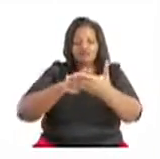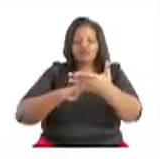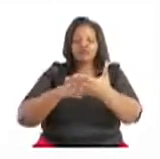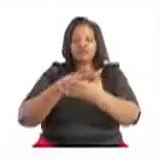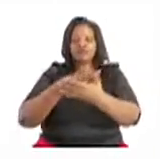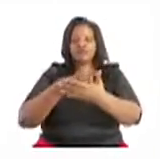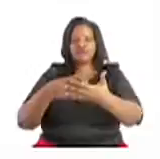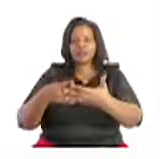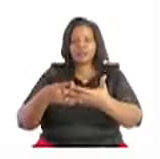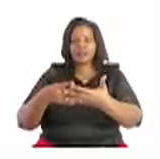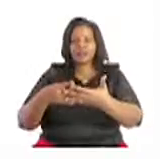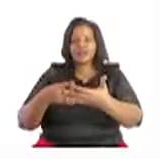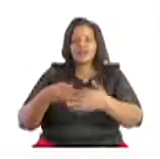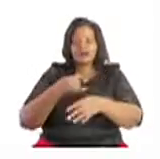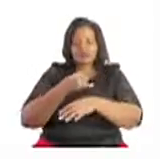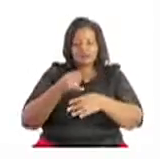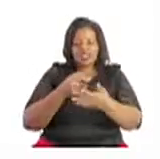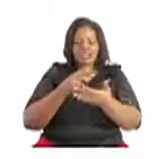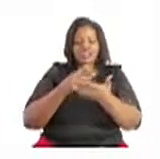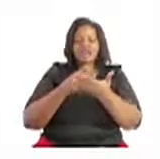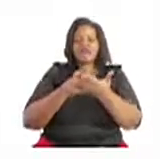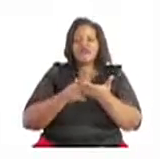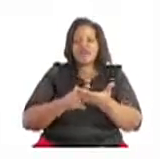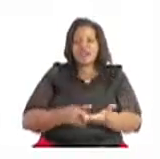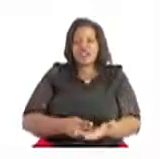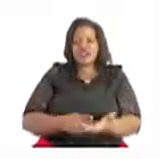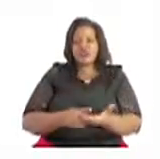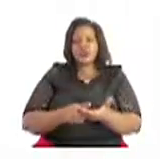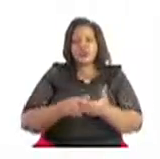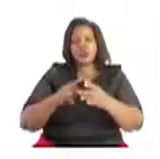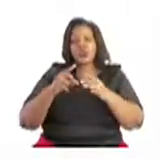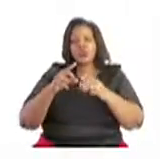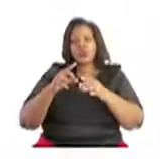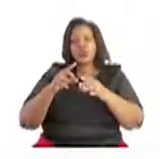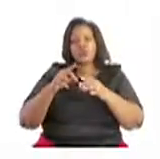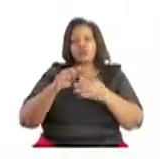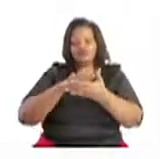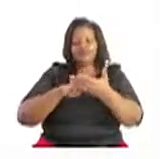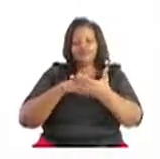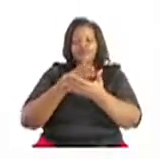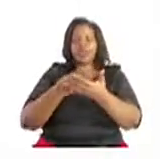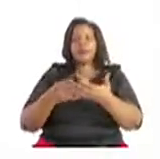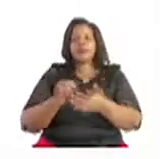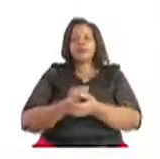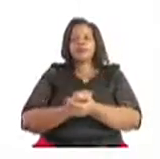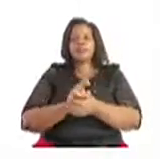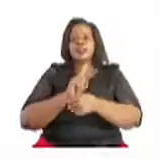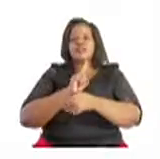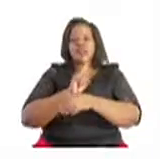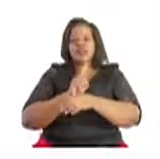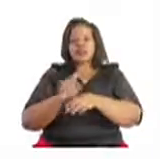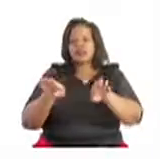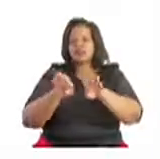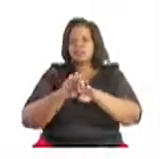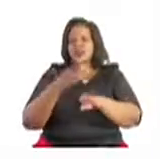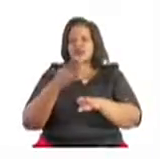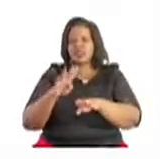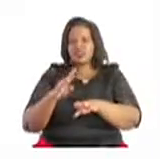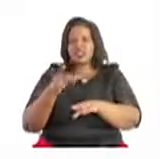place value chart. The first one has been done for you. If you look at the first one is